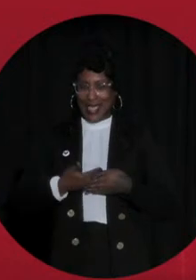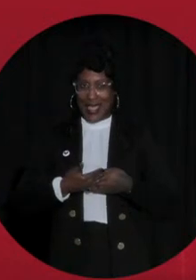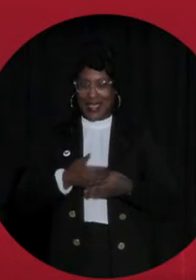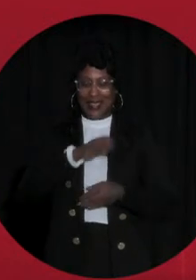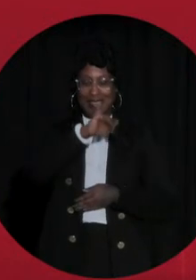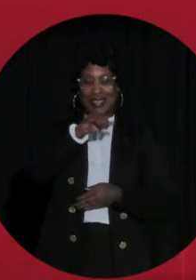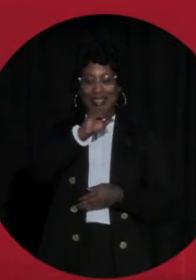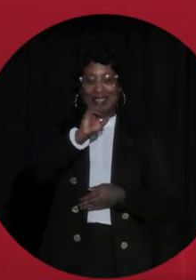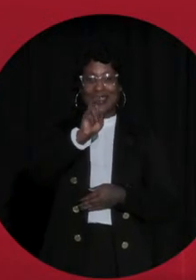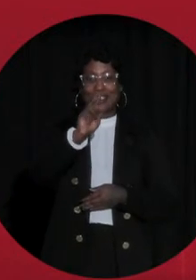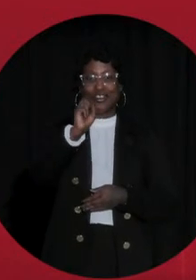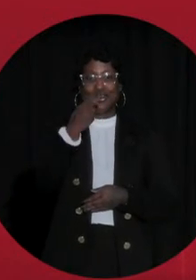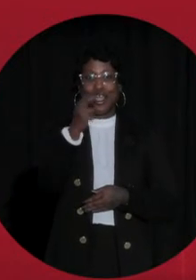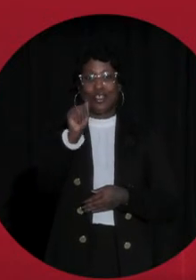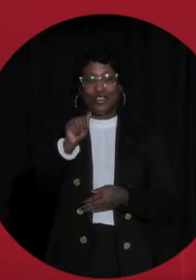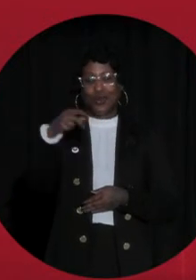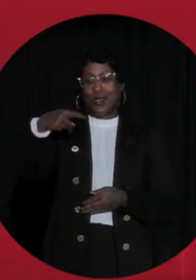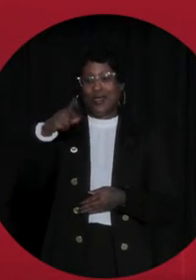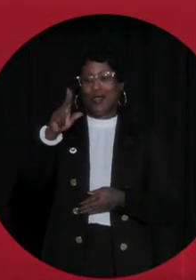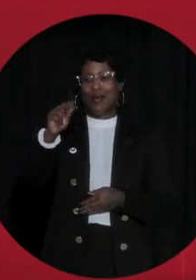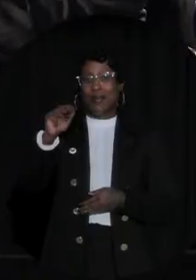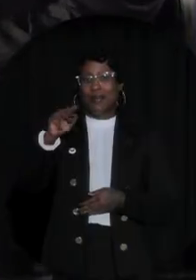Joshua Plummer. Thank you for being with us.